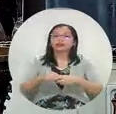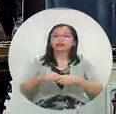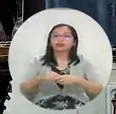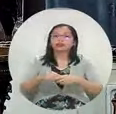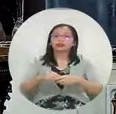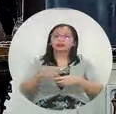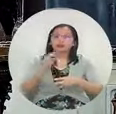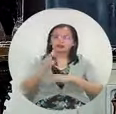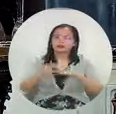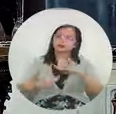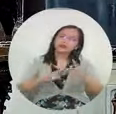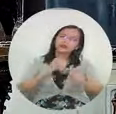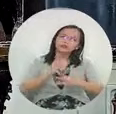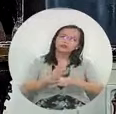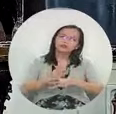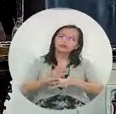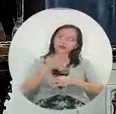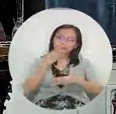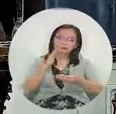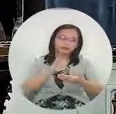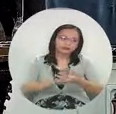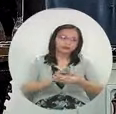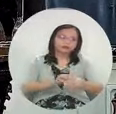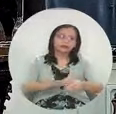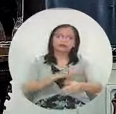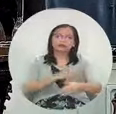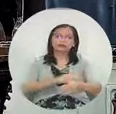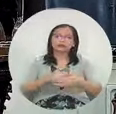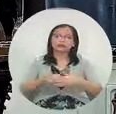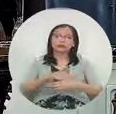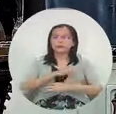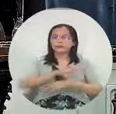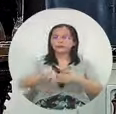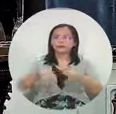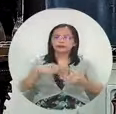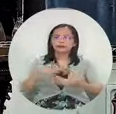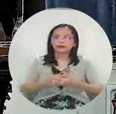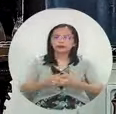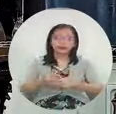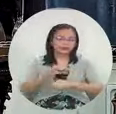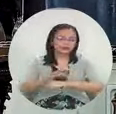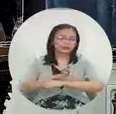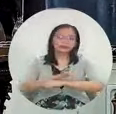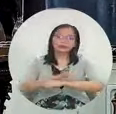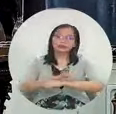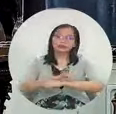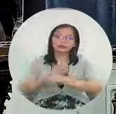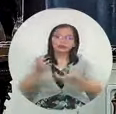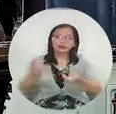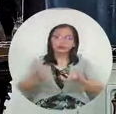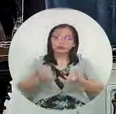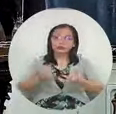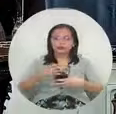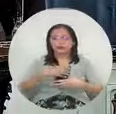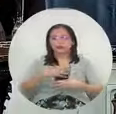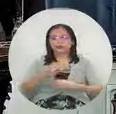One line, pulos kalibutan. Because the inclination of the flesh is